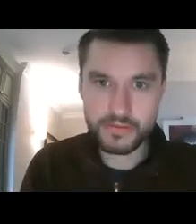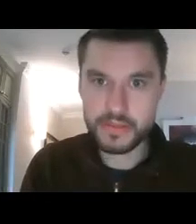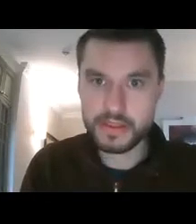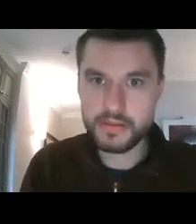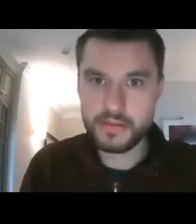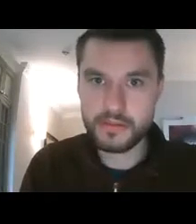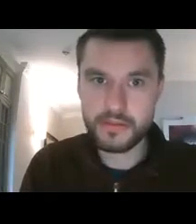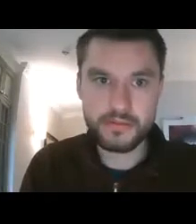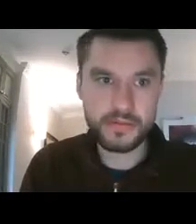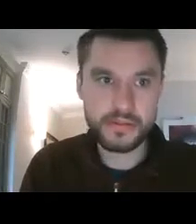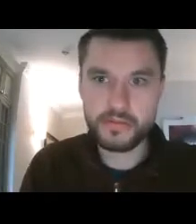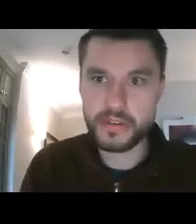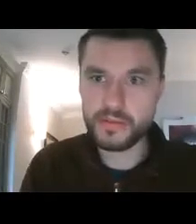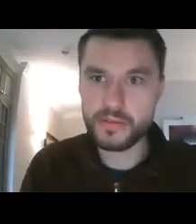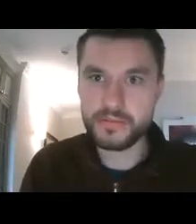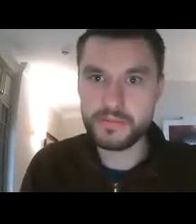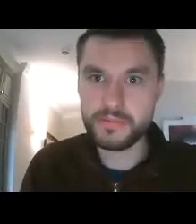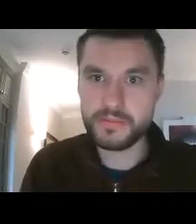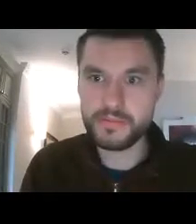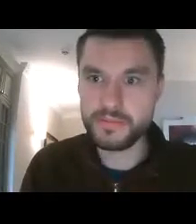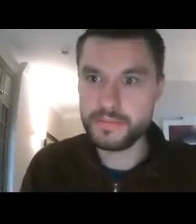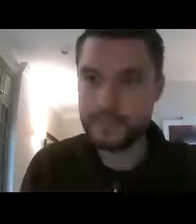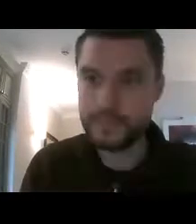That is not the right one.